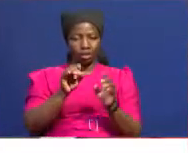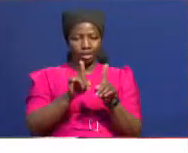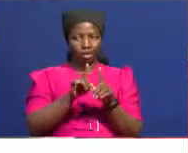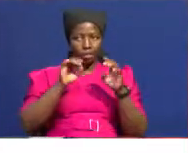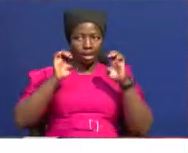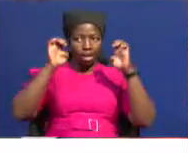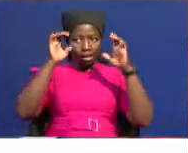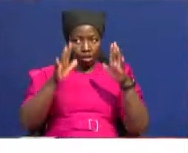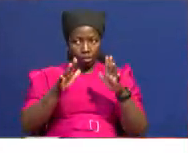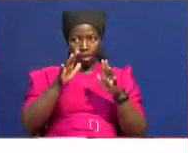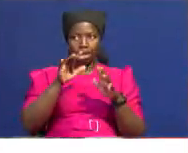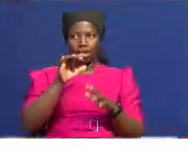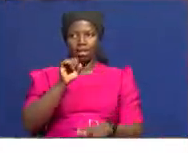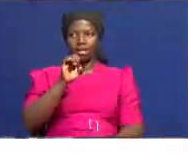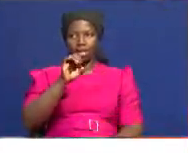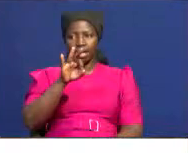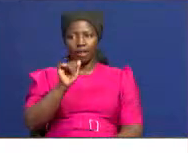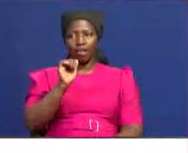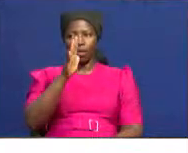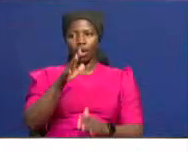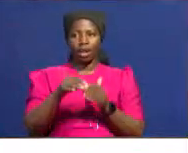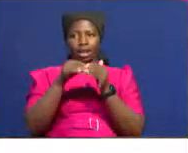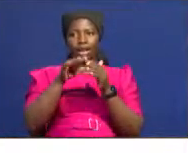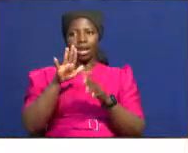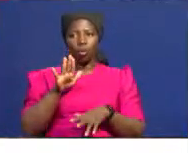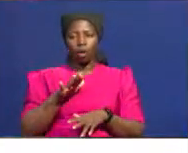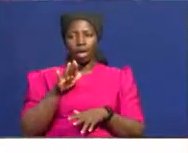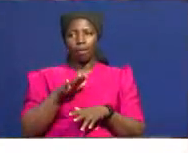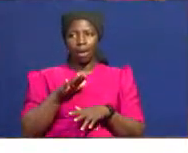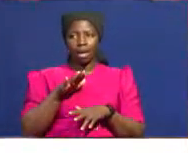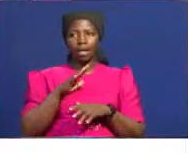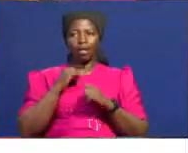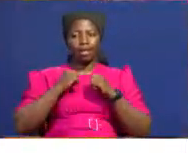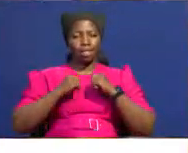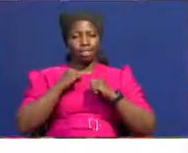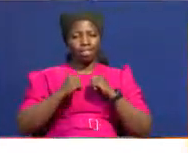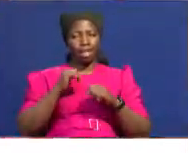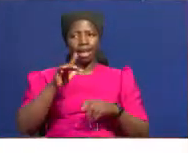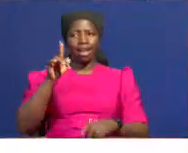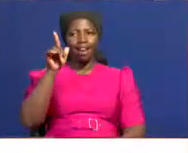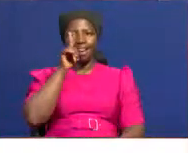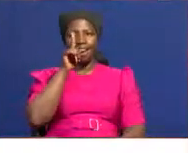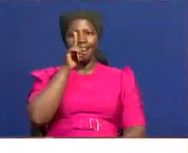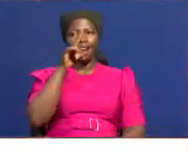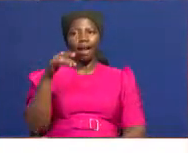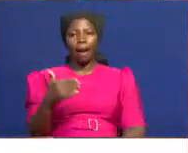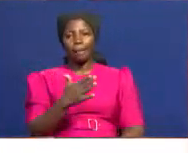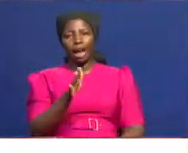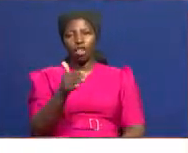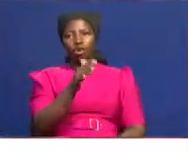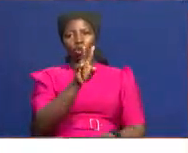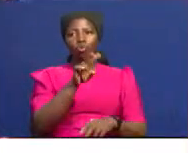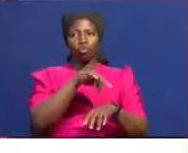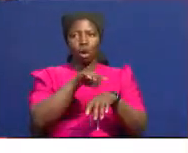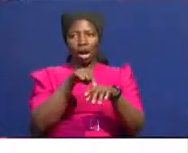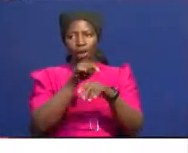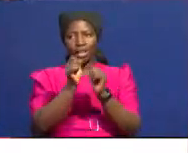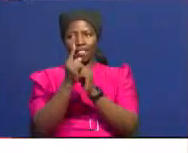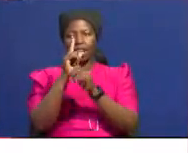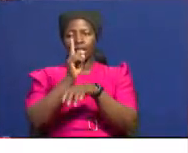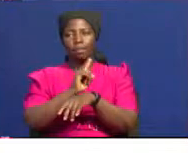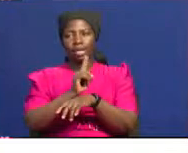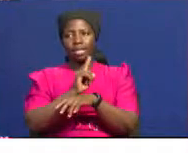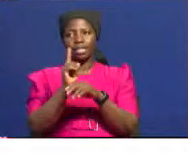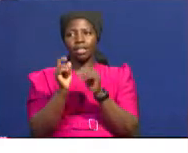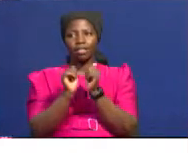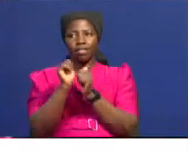Tigist Stasefa will lead an elite women's field in the London Marathon. With a 2-hour, 11 minutes and 53-second time